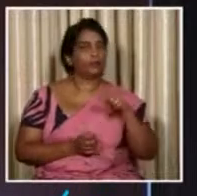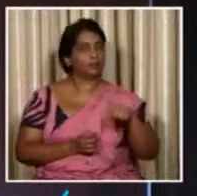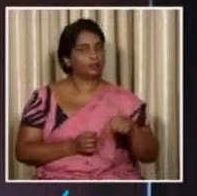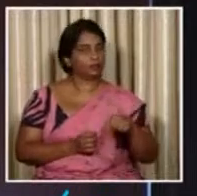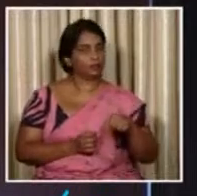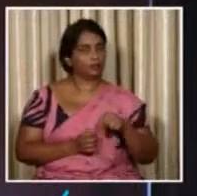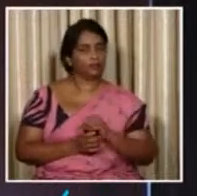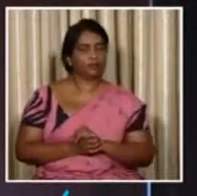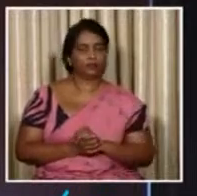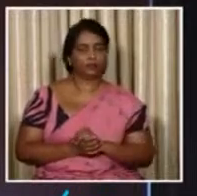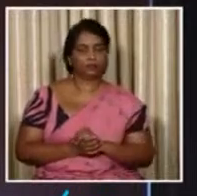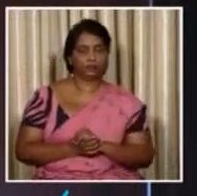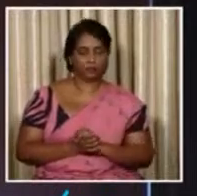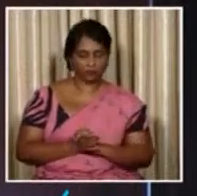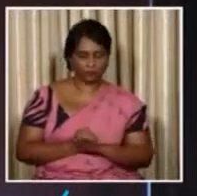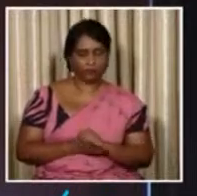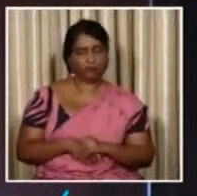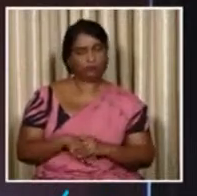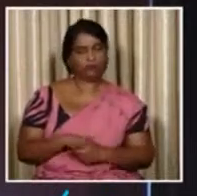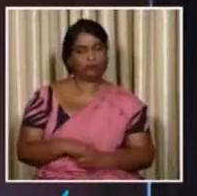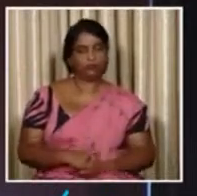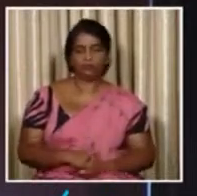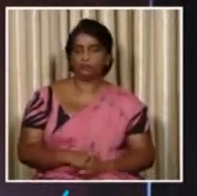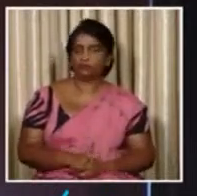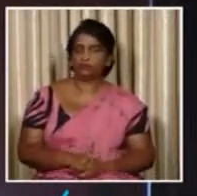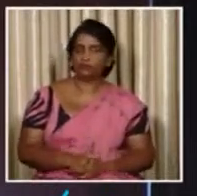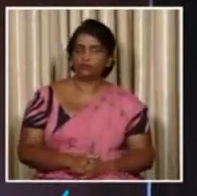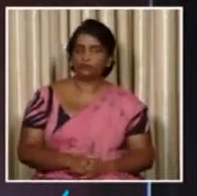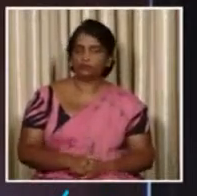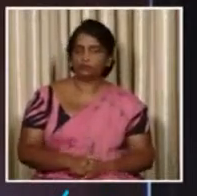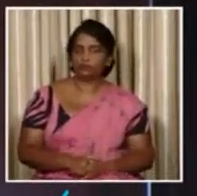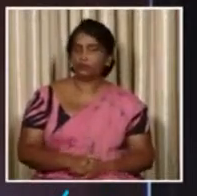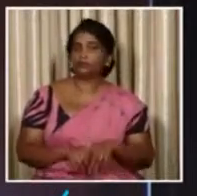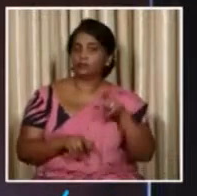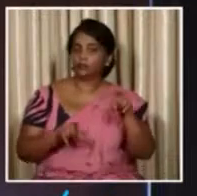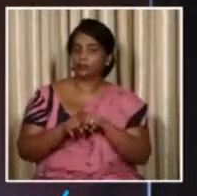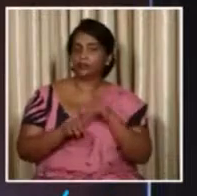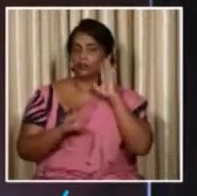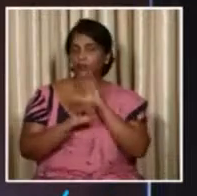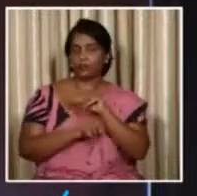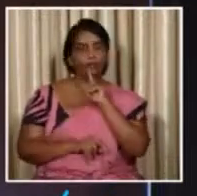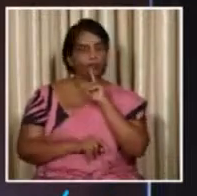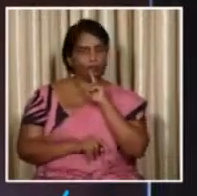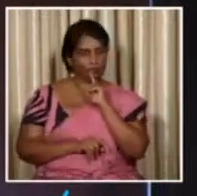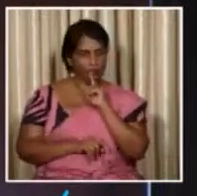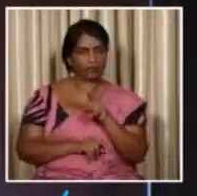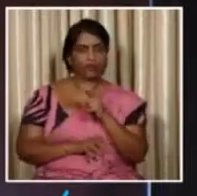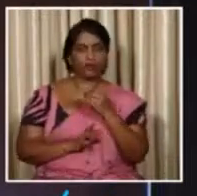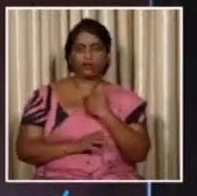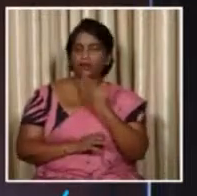a constitutional means? That is why he made these remarks. I wonder. But Mr. Deputy Speaker, this is not the first time